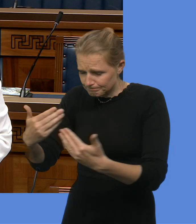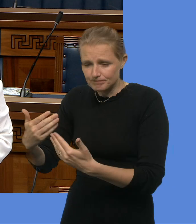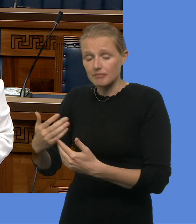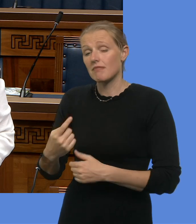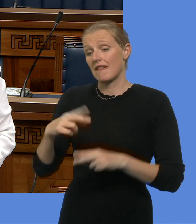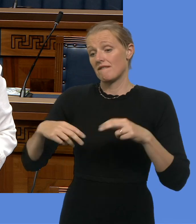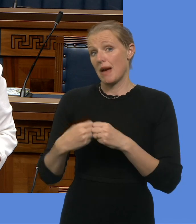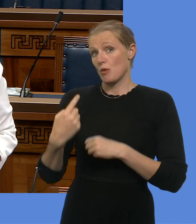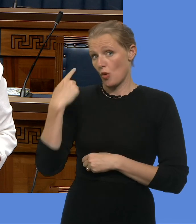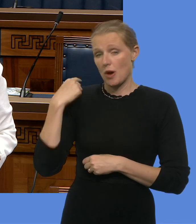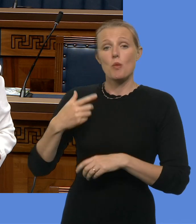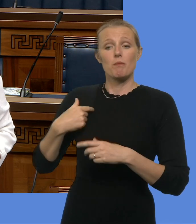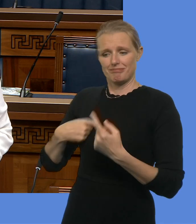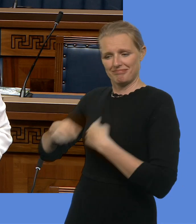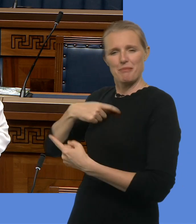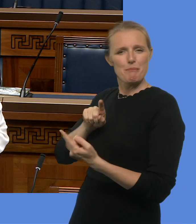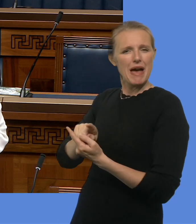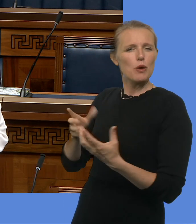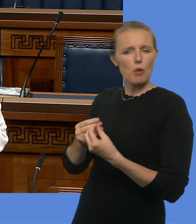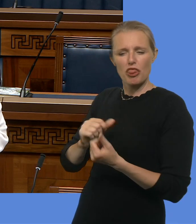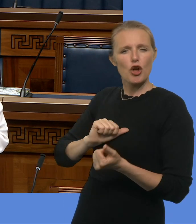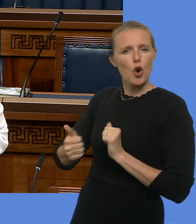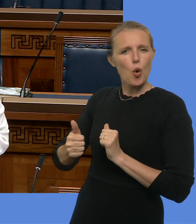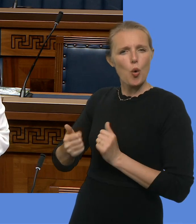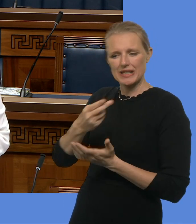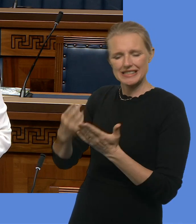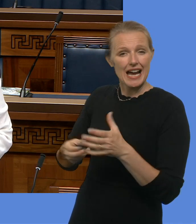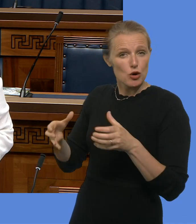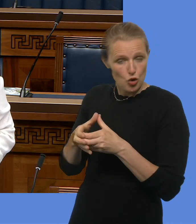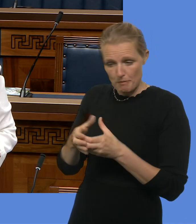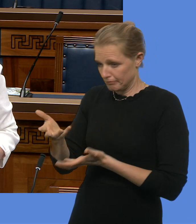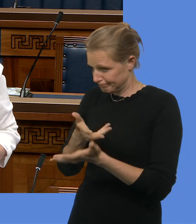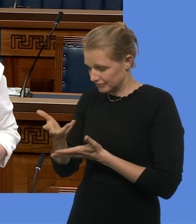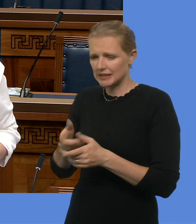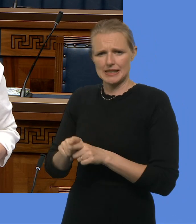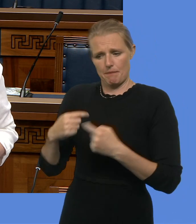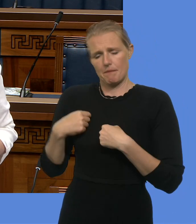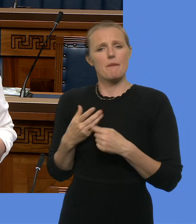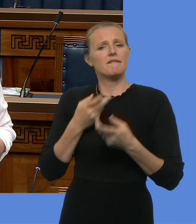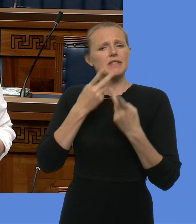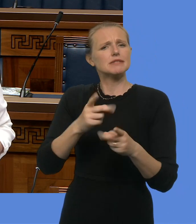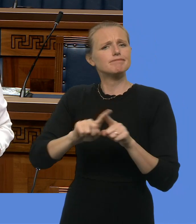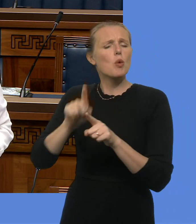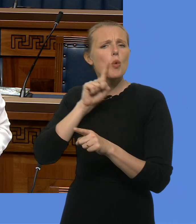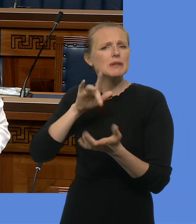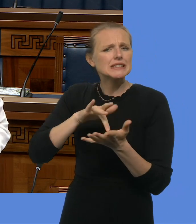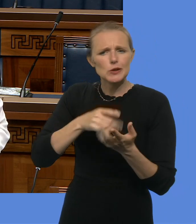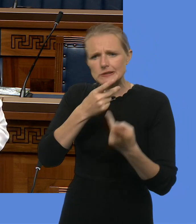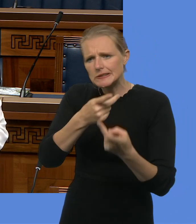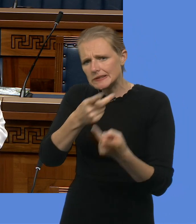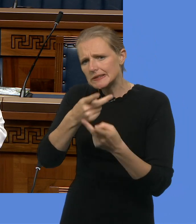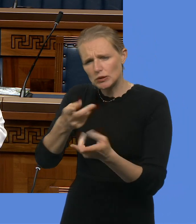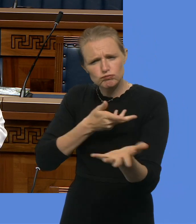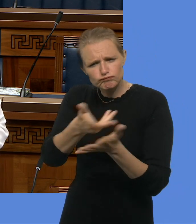First Minister met with the co-design group, and Junior Minister Riley and I visited a number of women's centres and organisations to engage directly